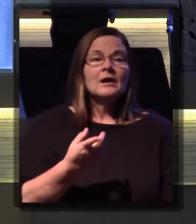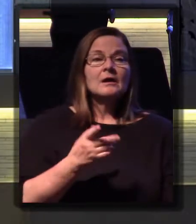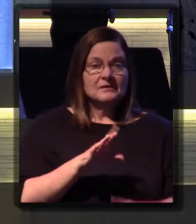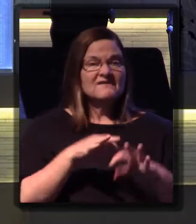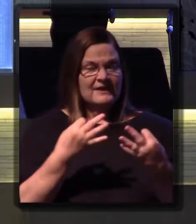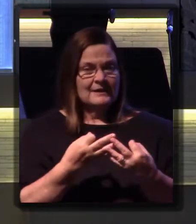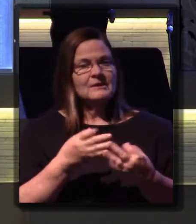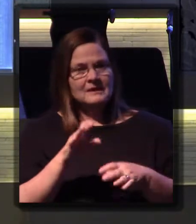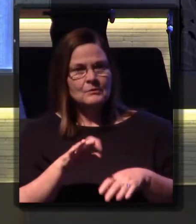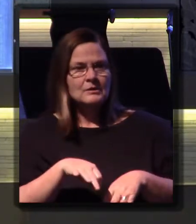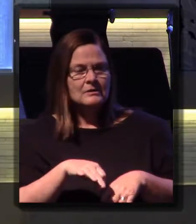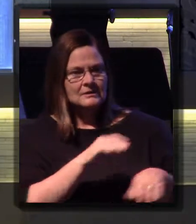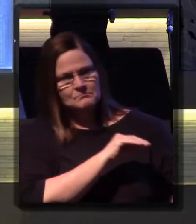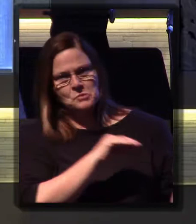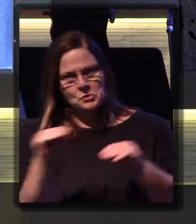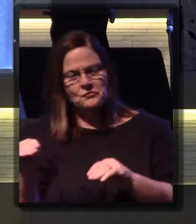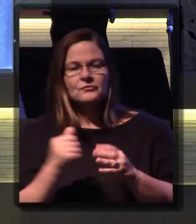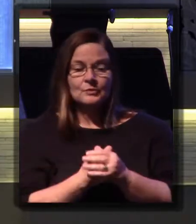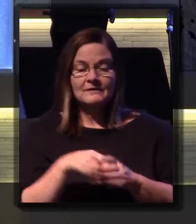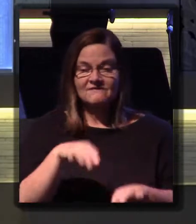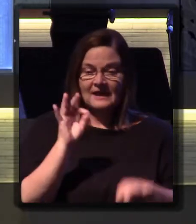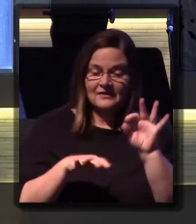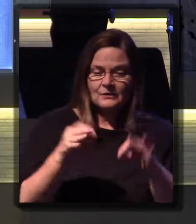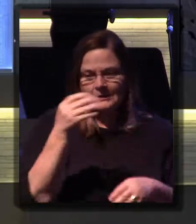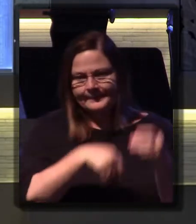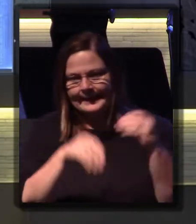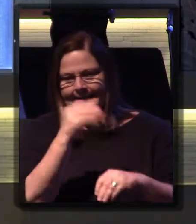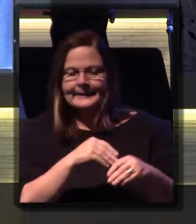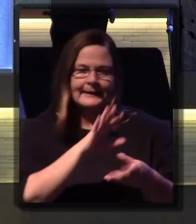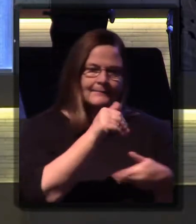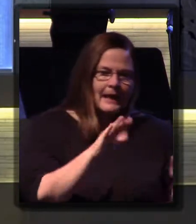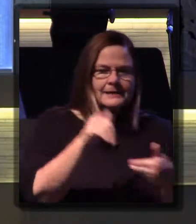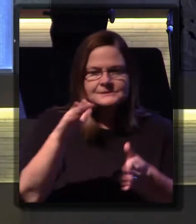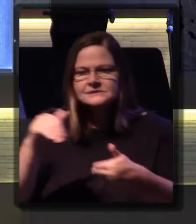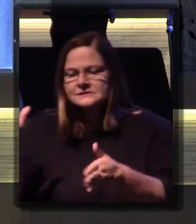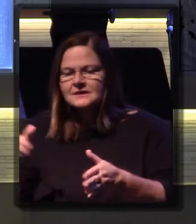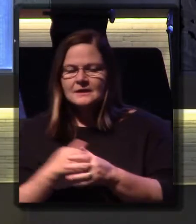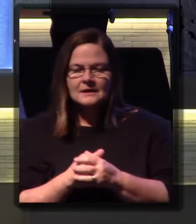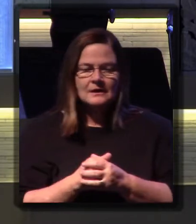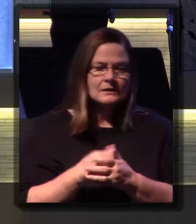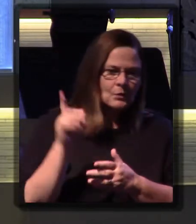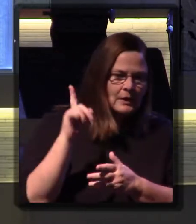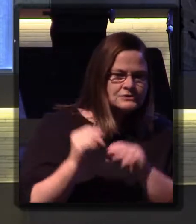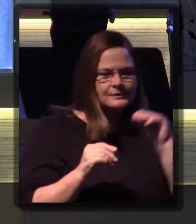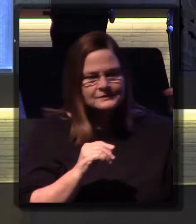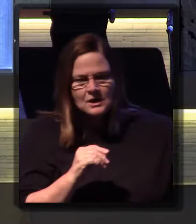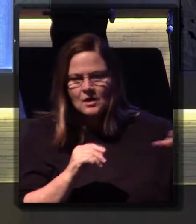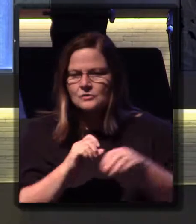In our move, we found that we're packing all sorts of things and finding boxes in our house that we never look at, and